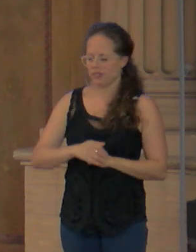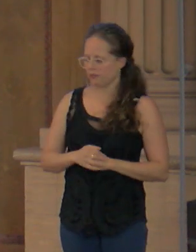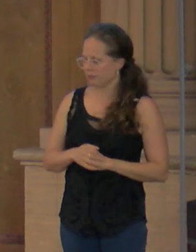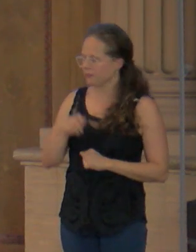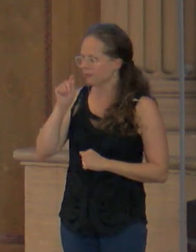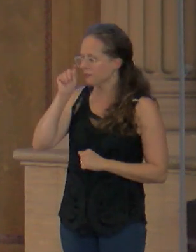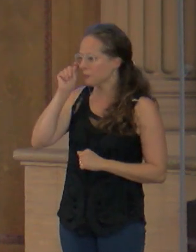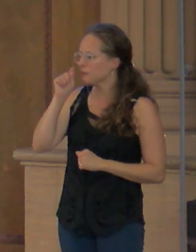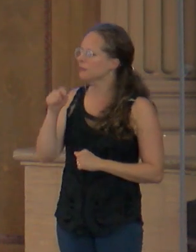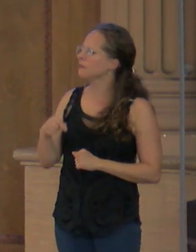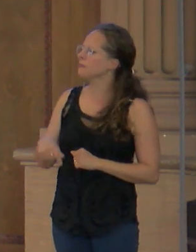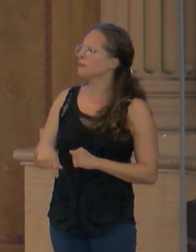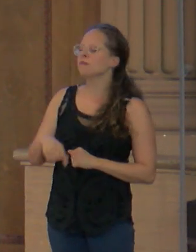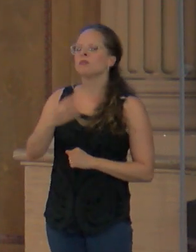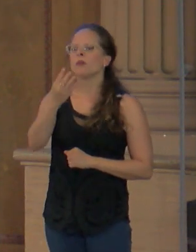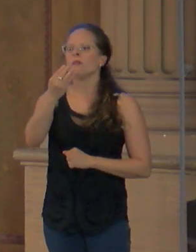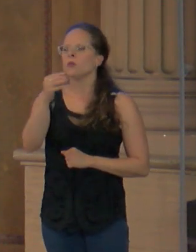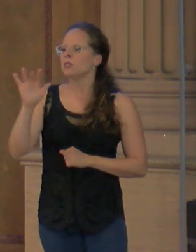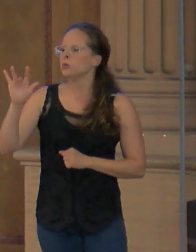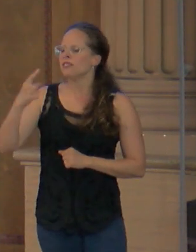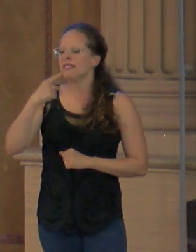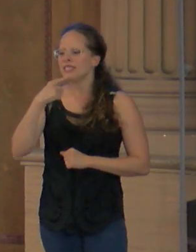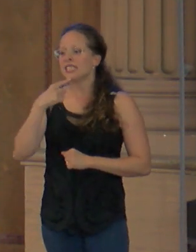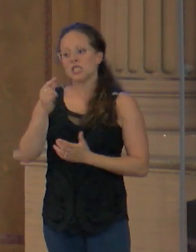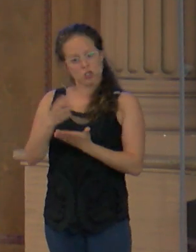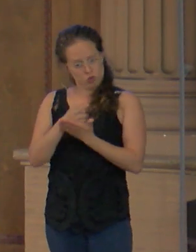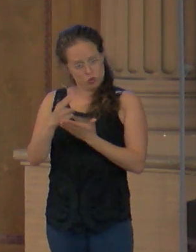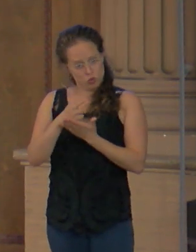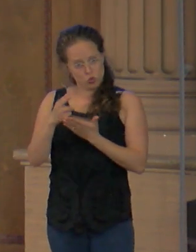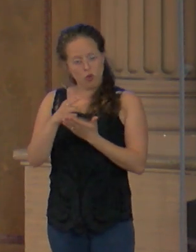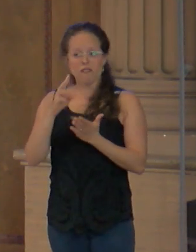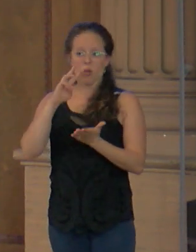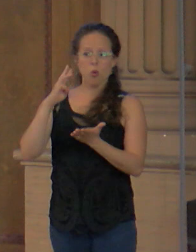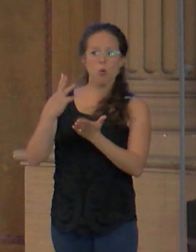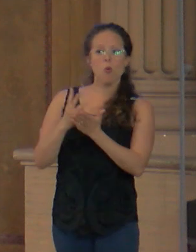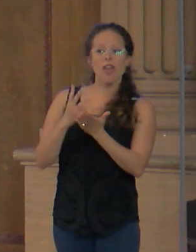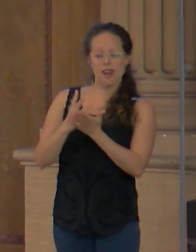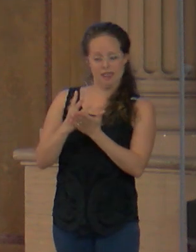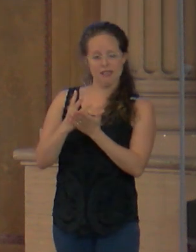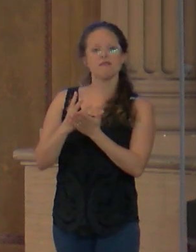truthful witness saves lives, but one who breathes out lies is deceitful.